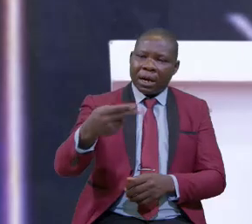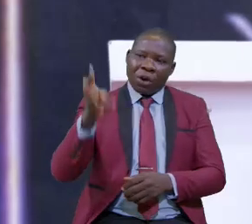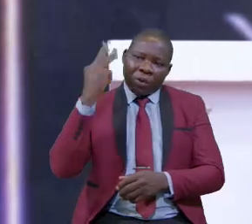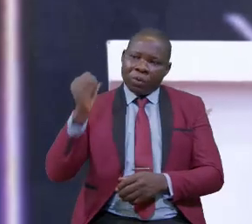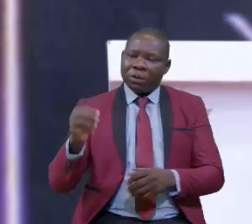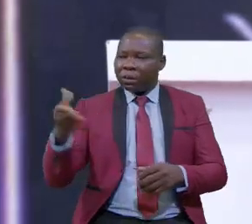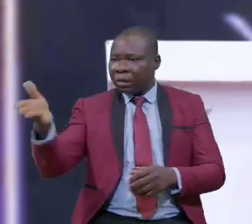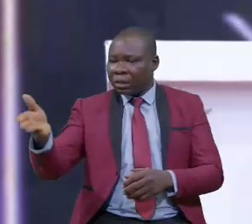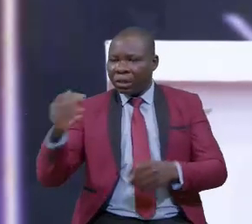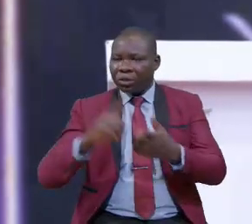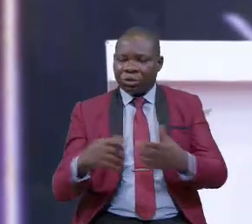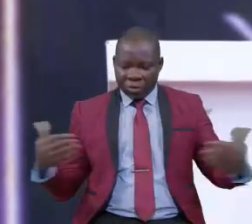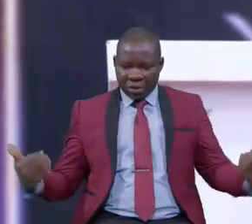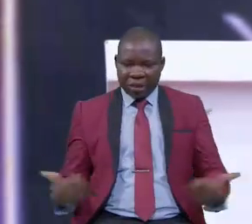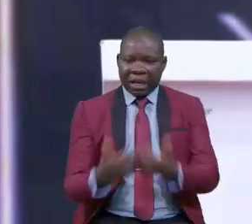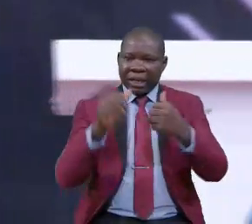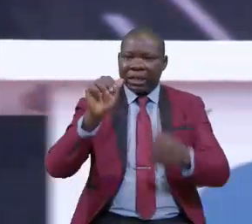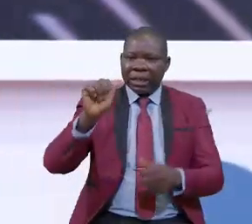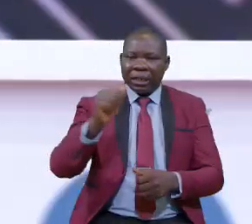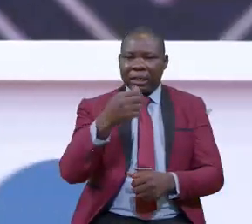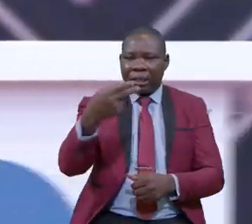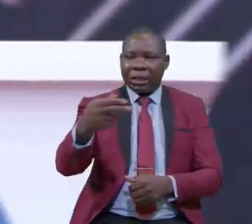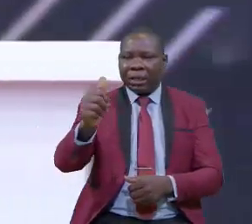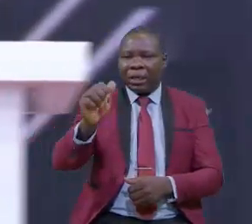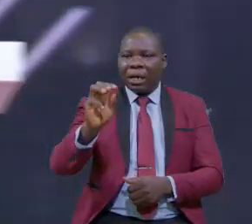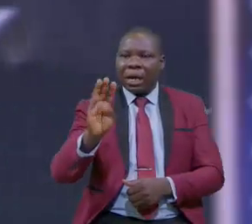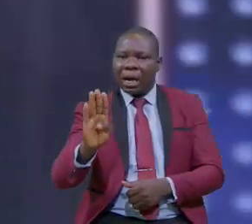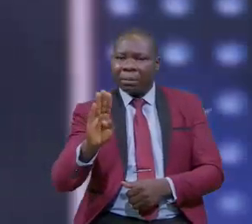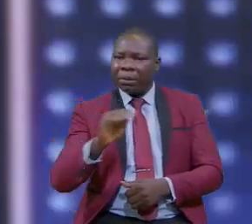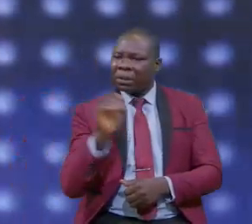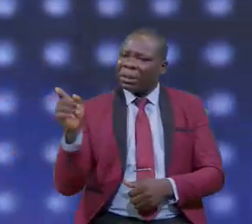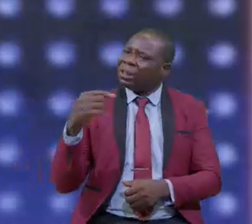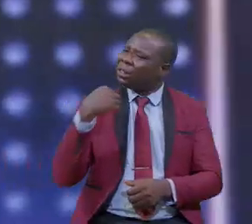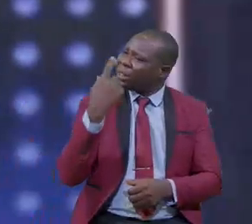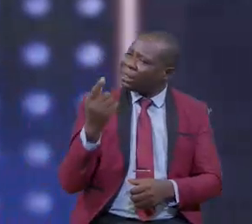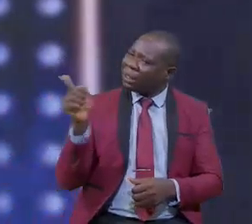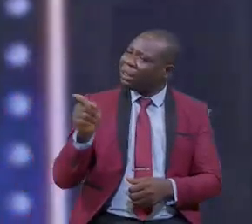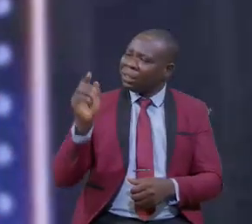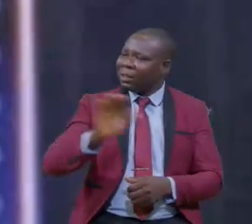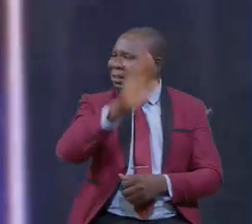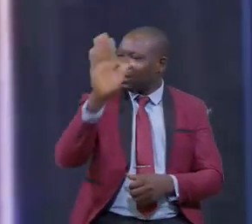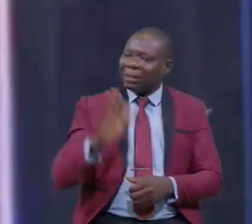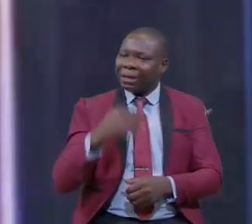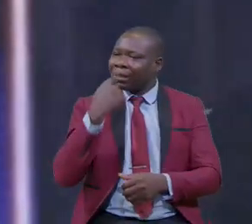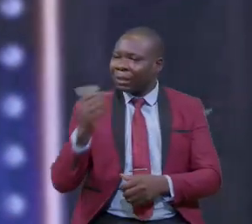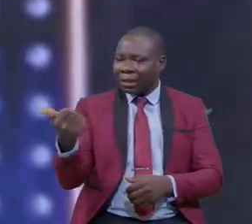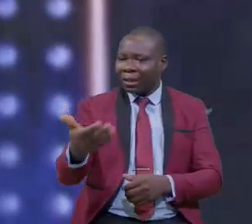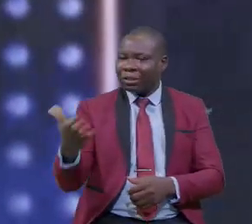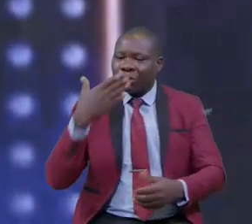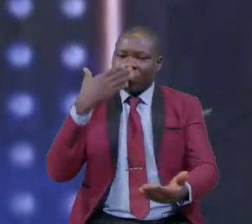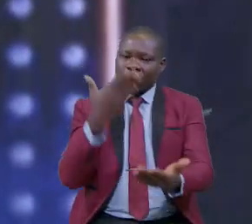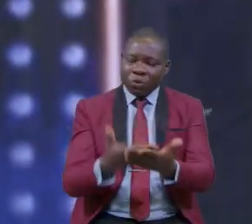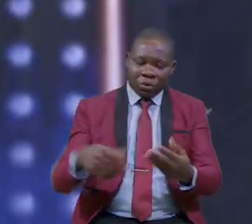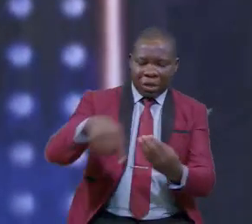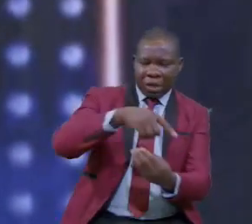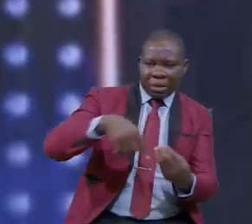pinching, pointing, penetrating. Those are the prophets we need, and those are the prophets that God says to us today. He gives some apostles